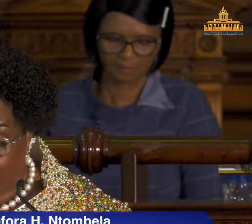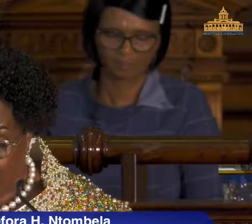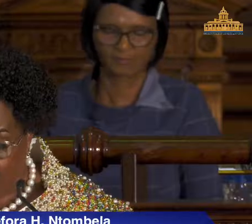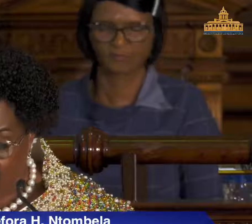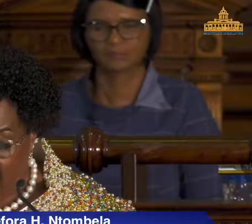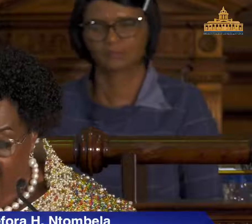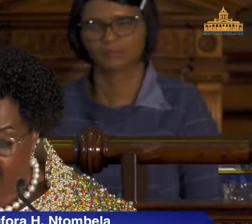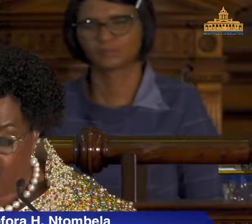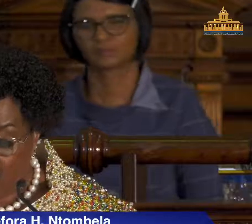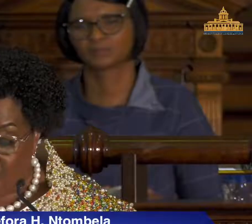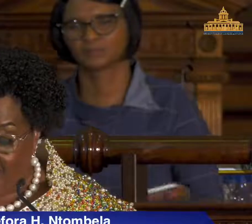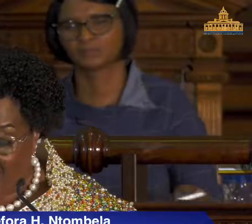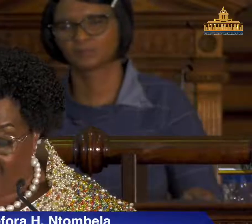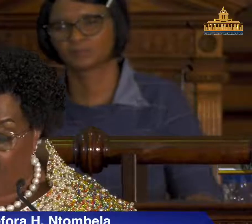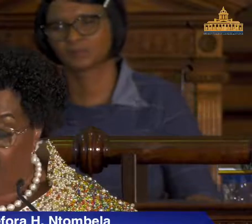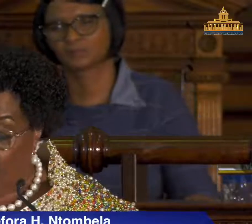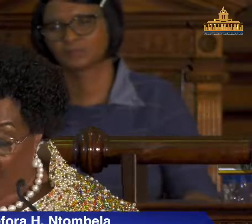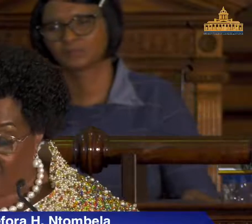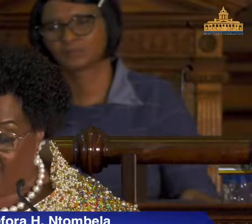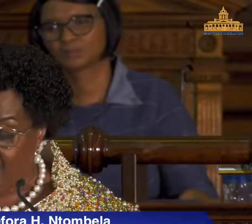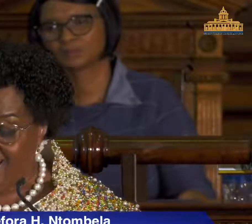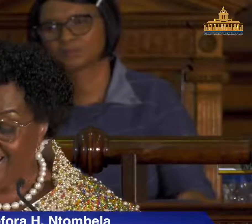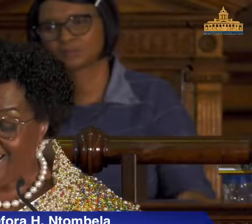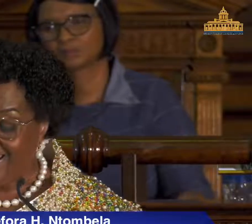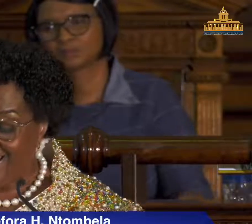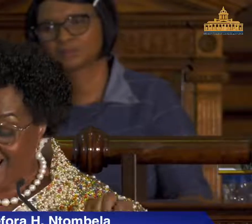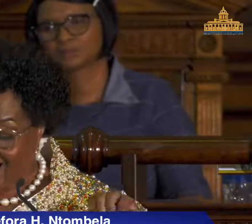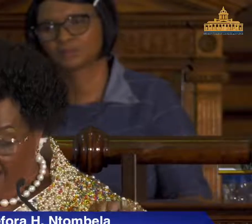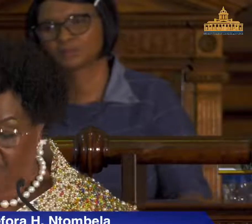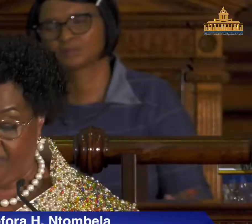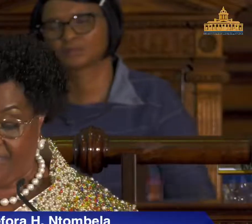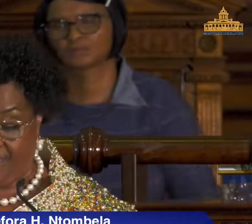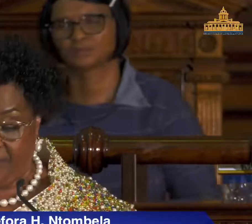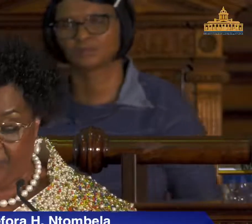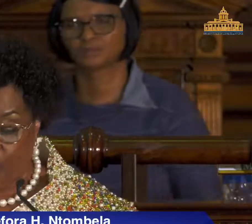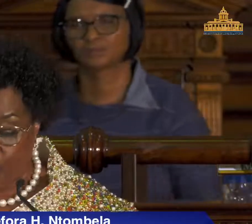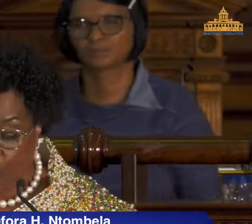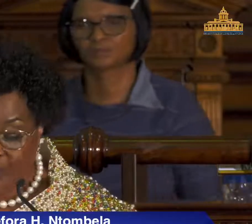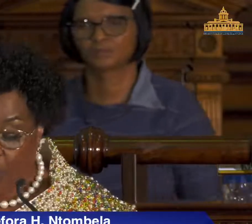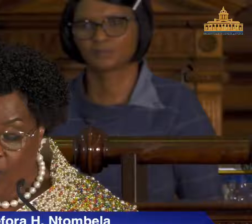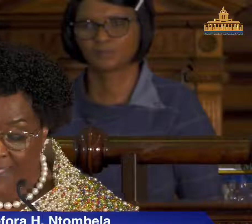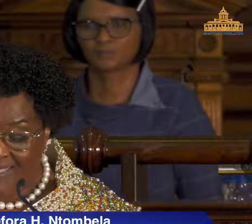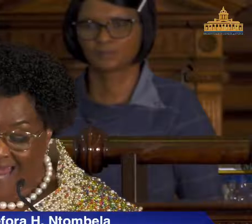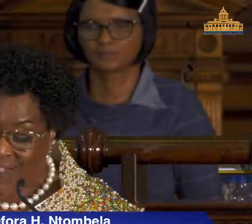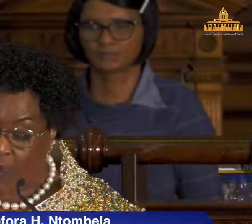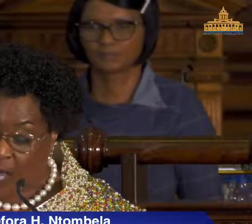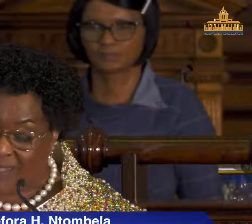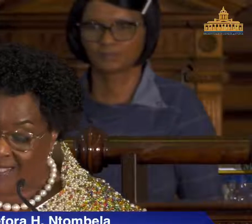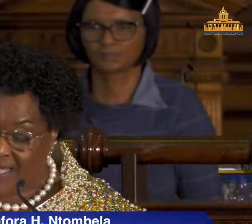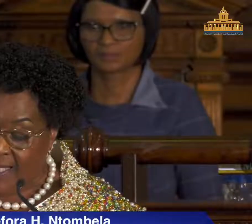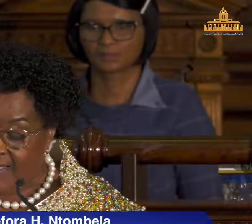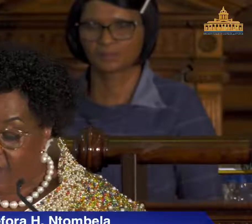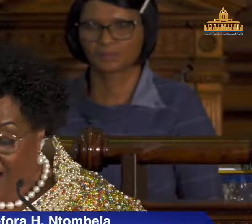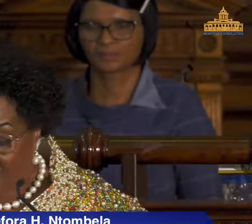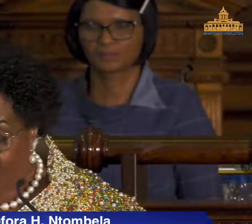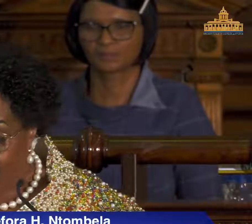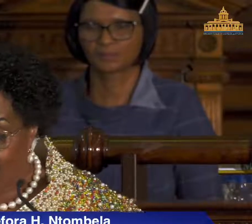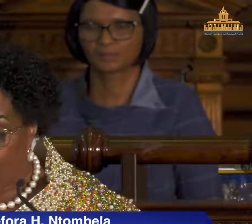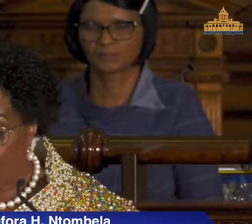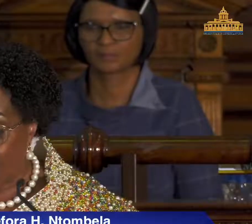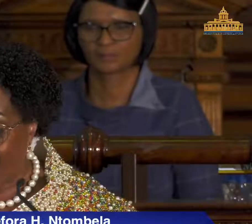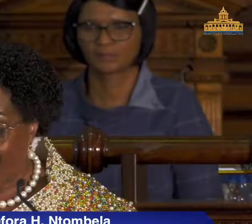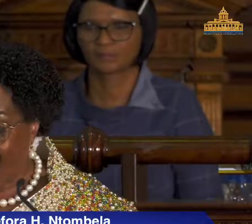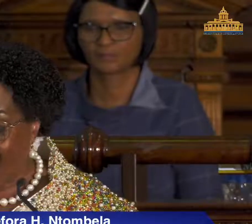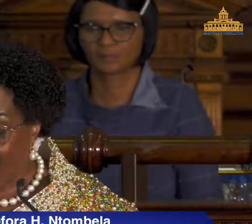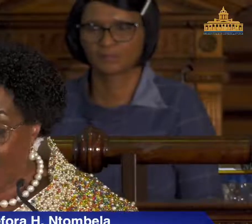and exposing acts of corruption in government. Not only does corruption deprive the